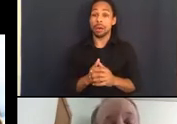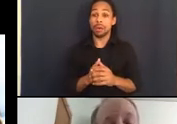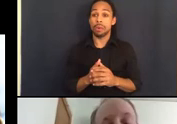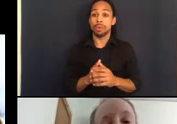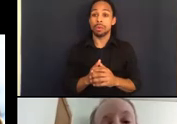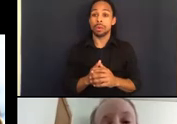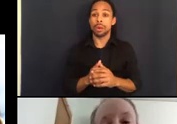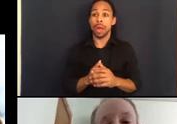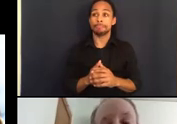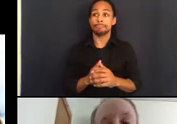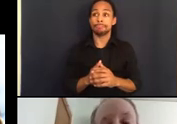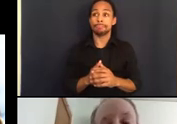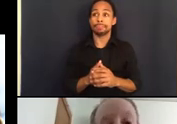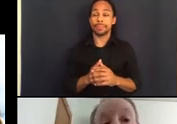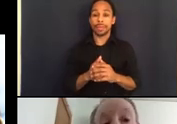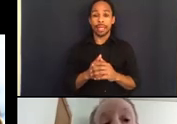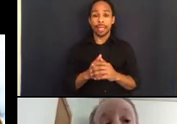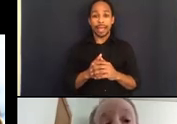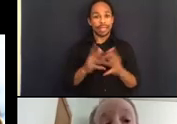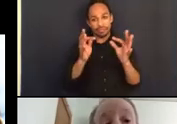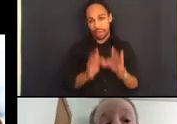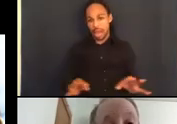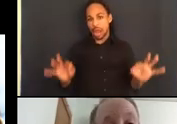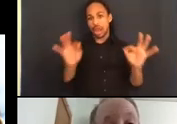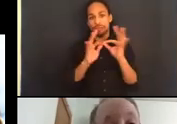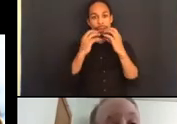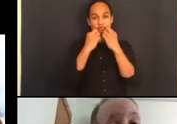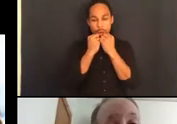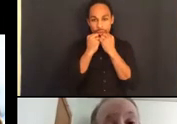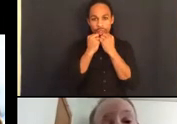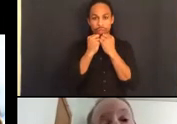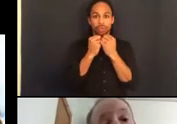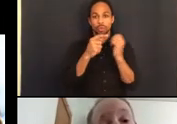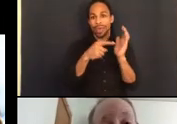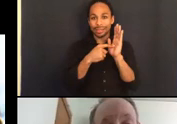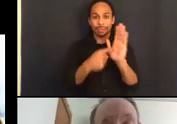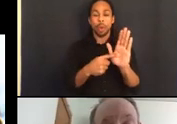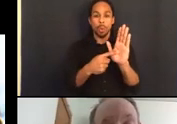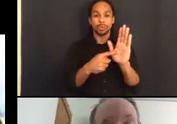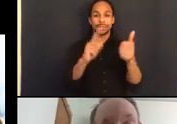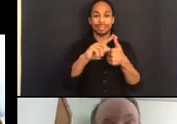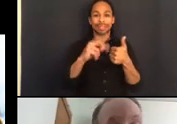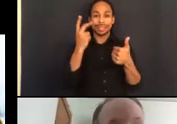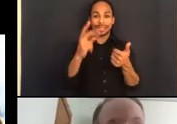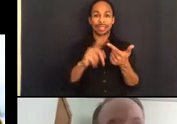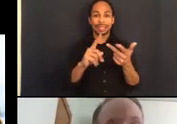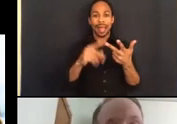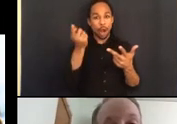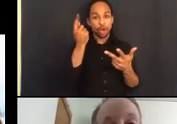really, it's essential to expose, see, understand, and transform